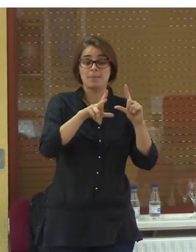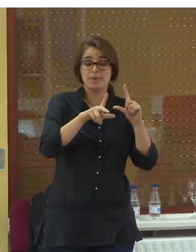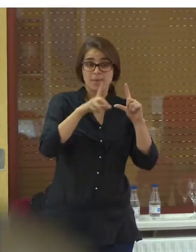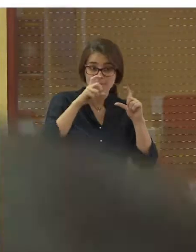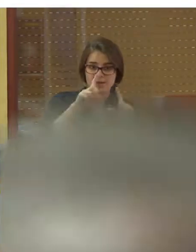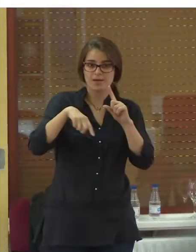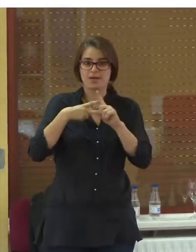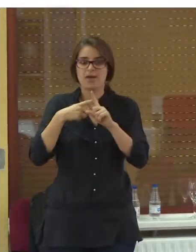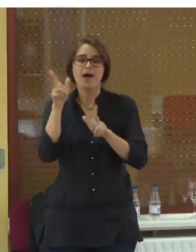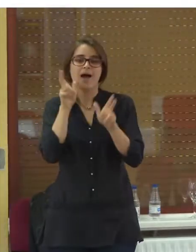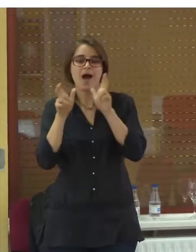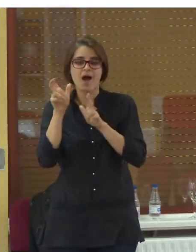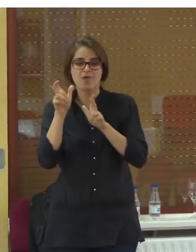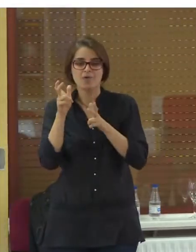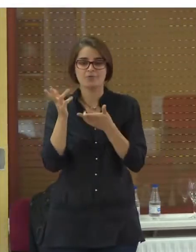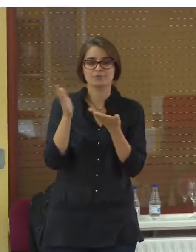other.